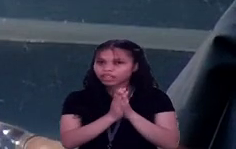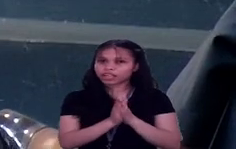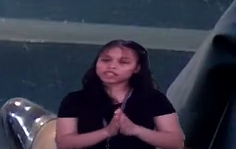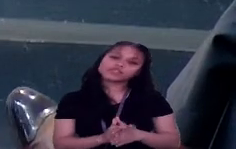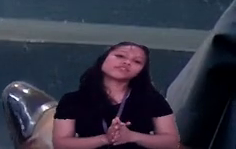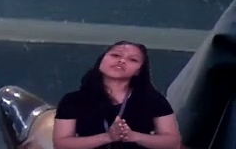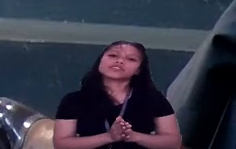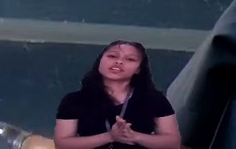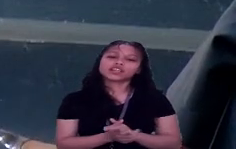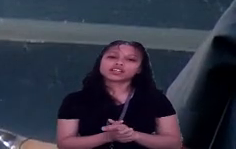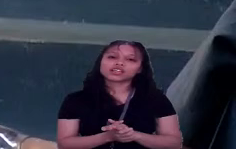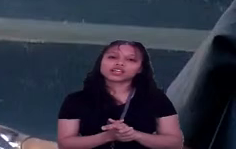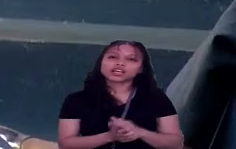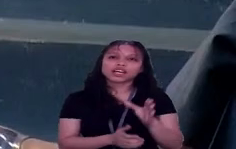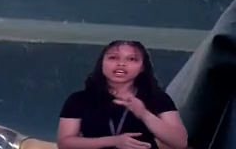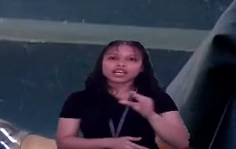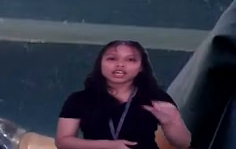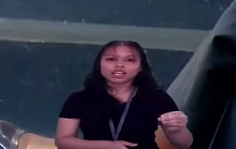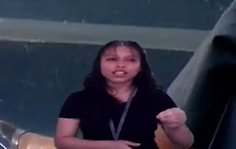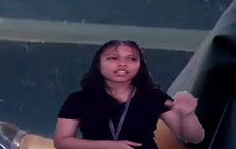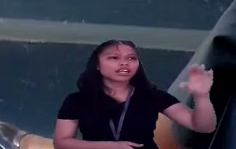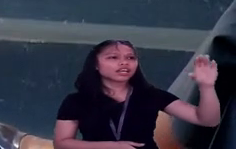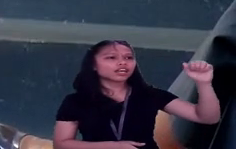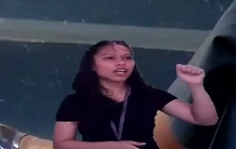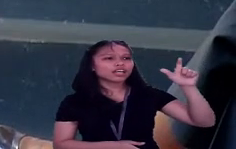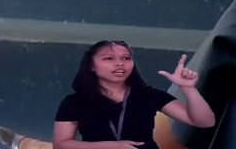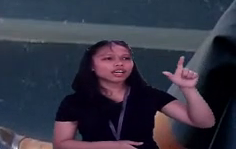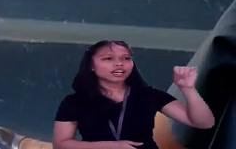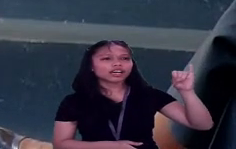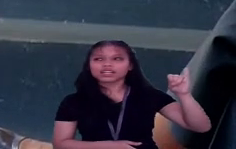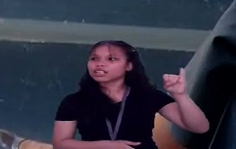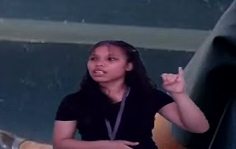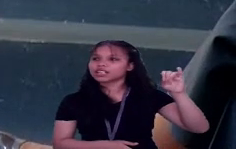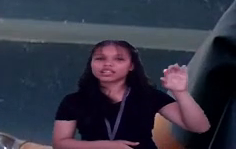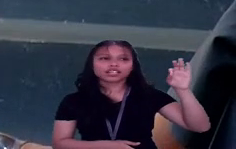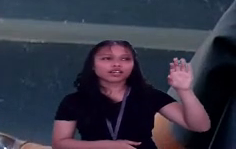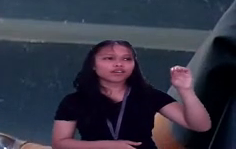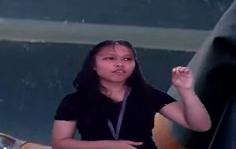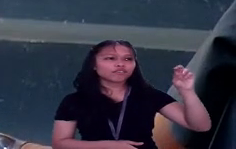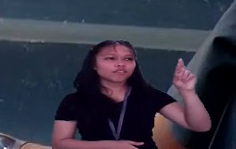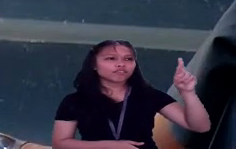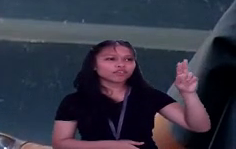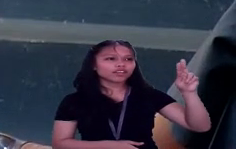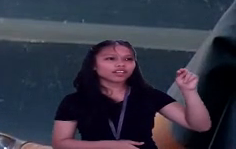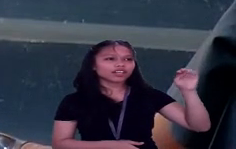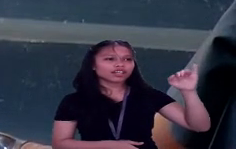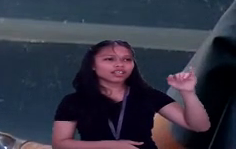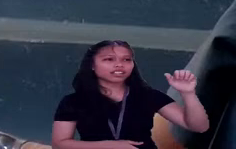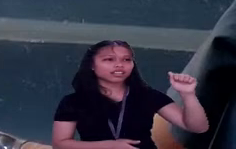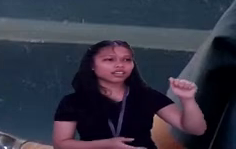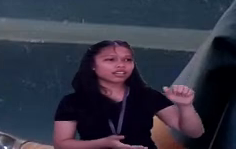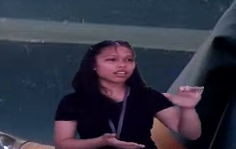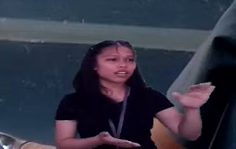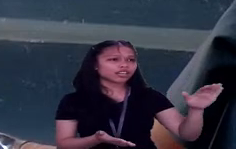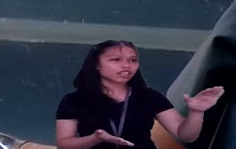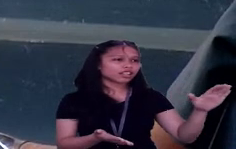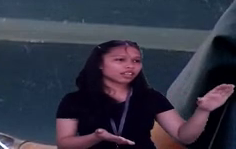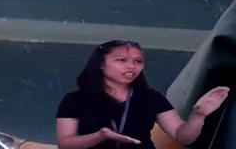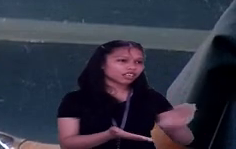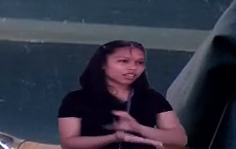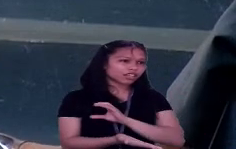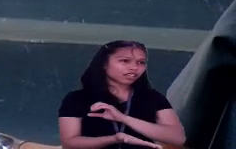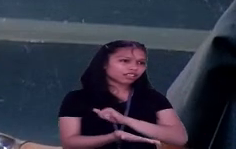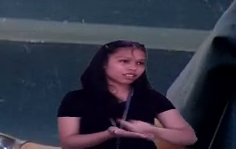for Fallbrook, California in the States, because Pastor Jim Christensen, our partner in World Missions, is also praying for me to help